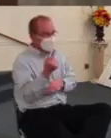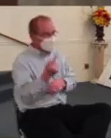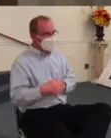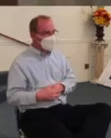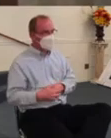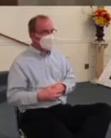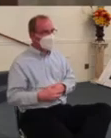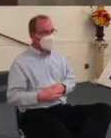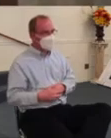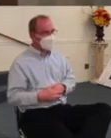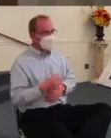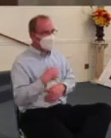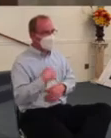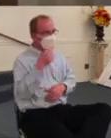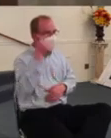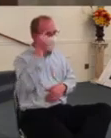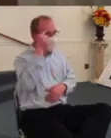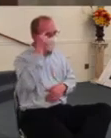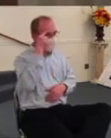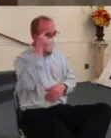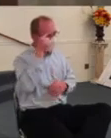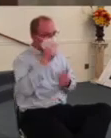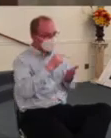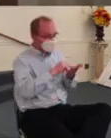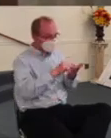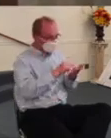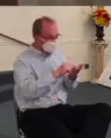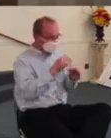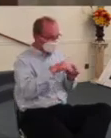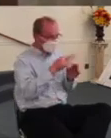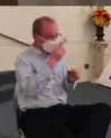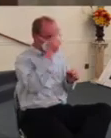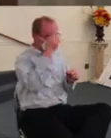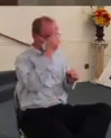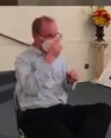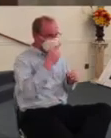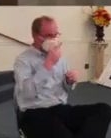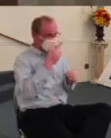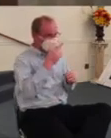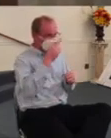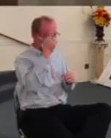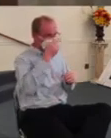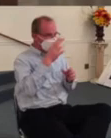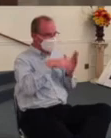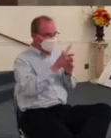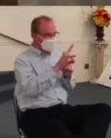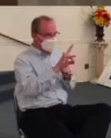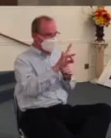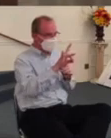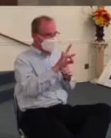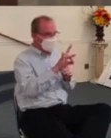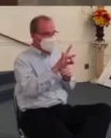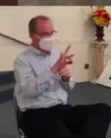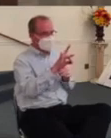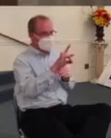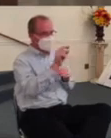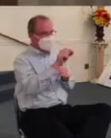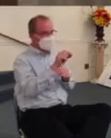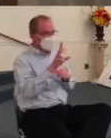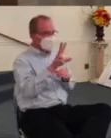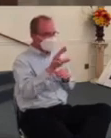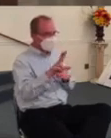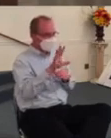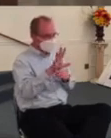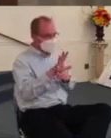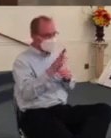passage in Romans chapter 8, about verse 35 and following. Who shall separate us from the love of Christ?